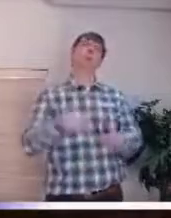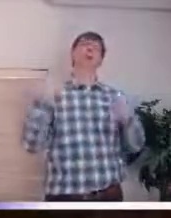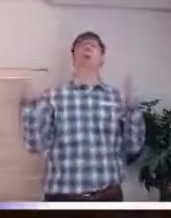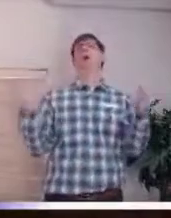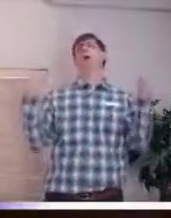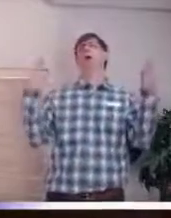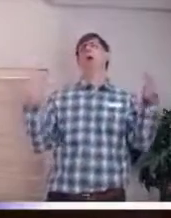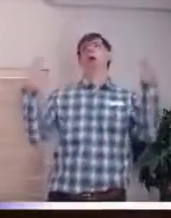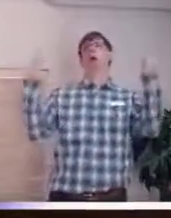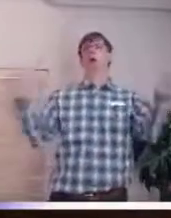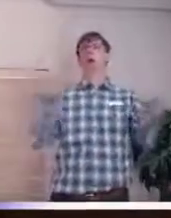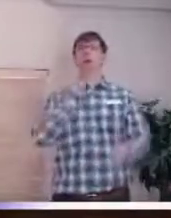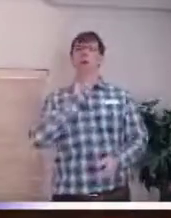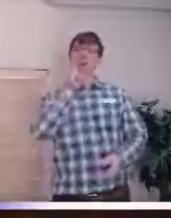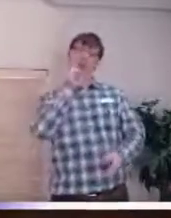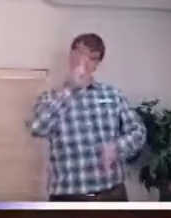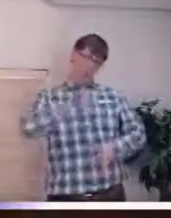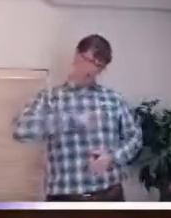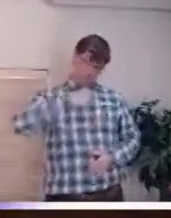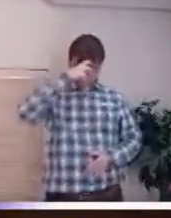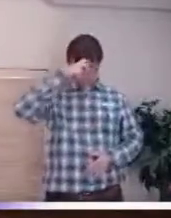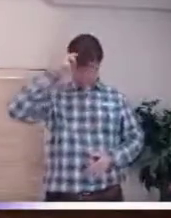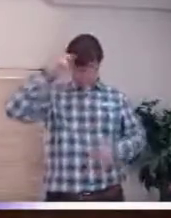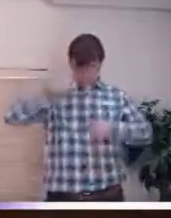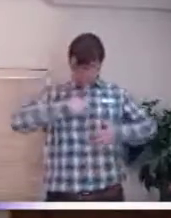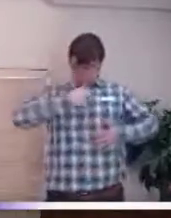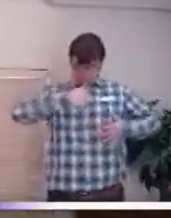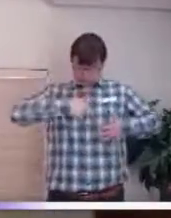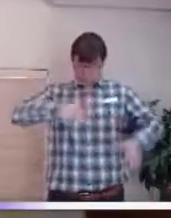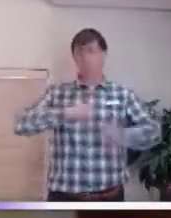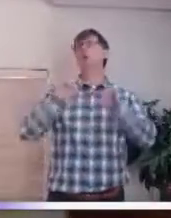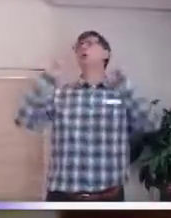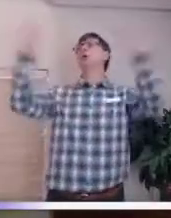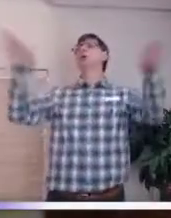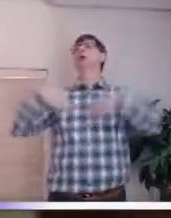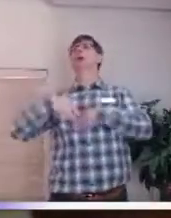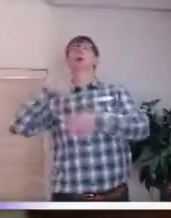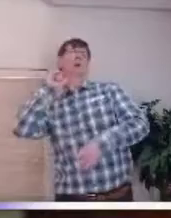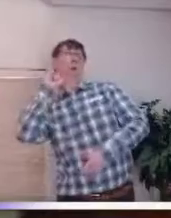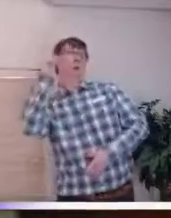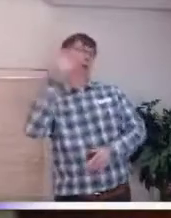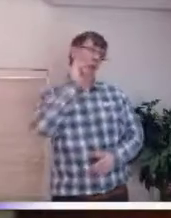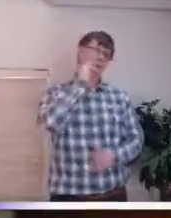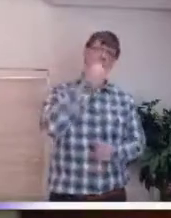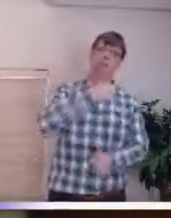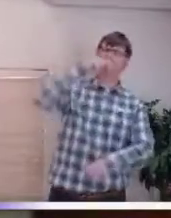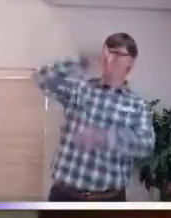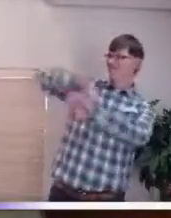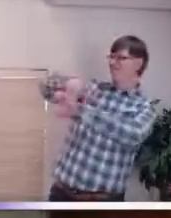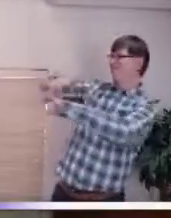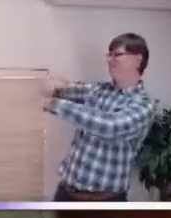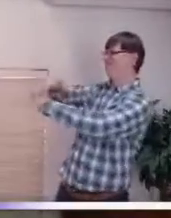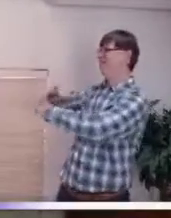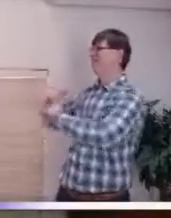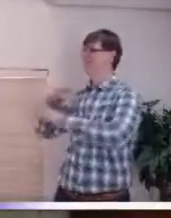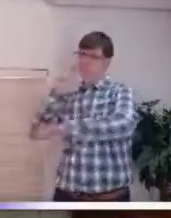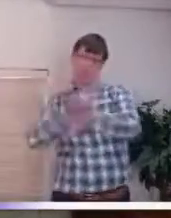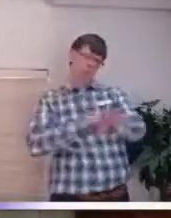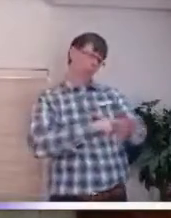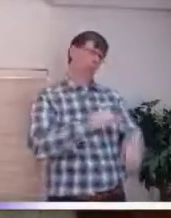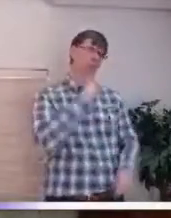financial. Maybe it was emotional. Someone just showed up out of the blue to say, you know, I know you're going through a rough time. Do you want to go for